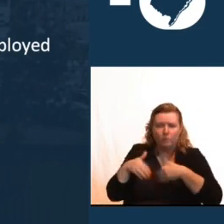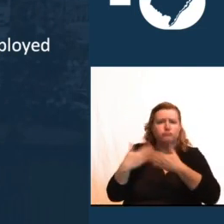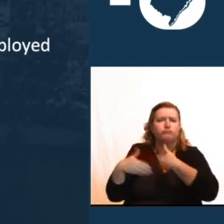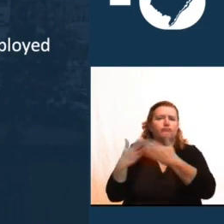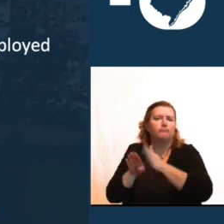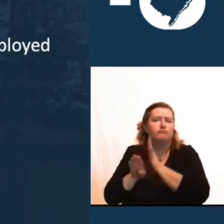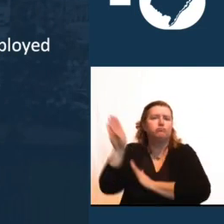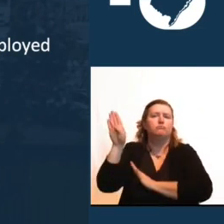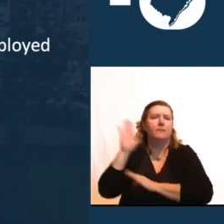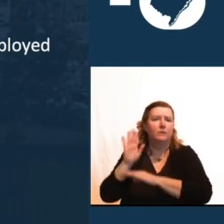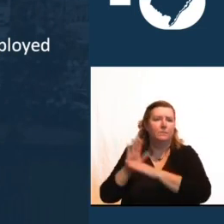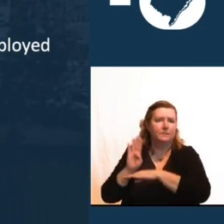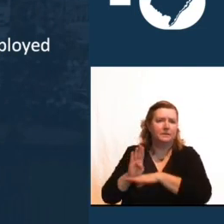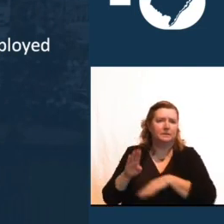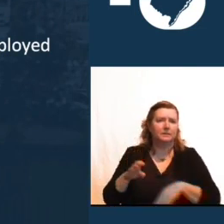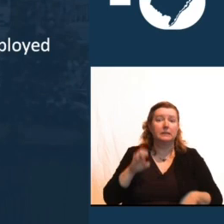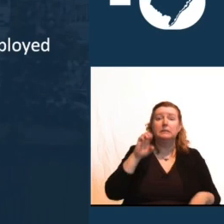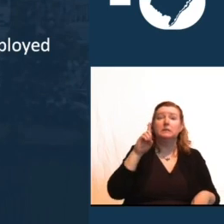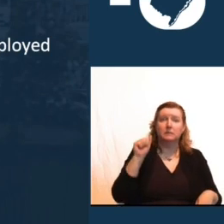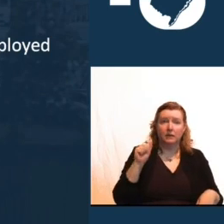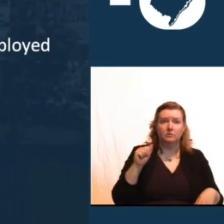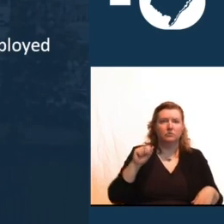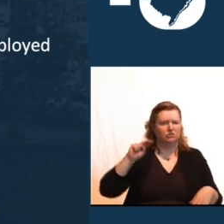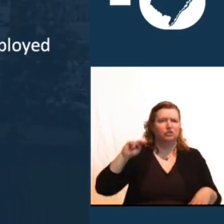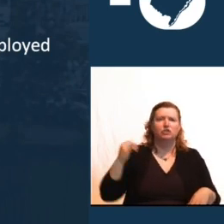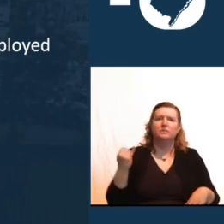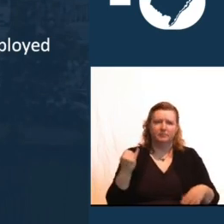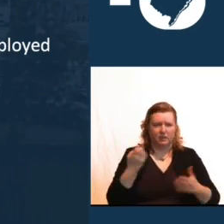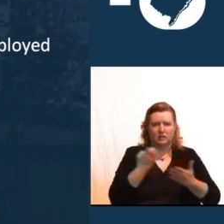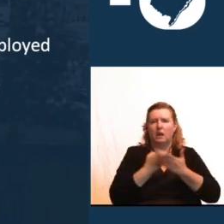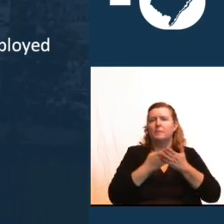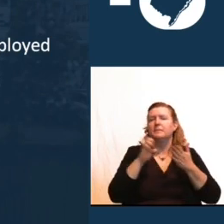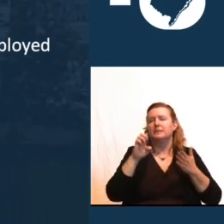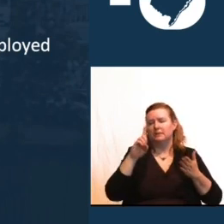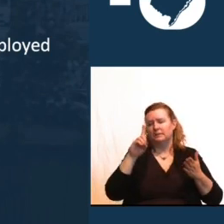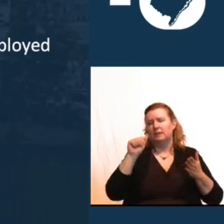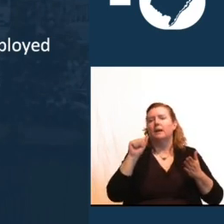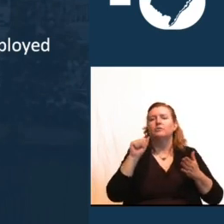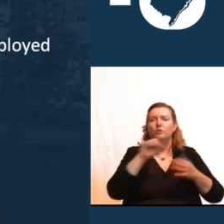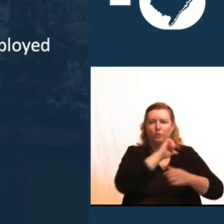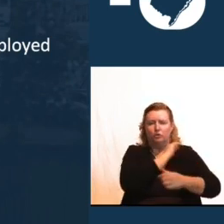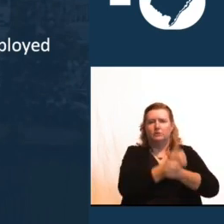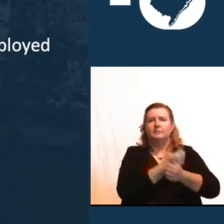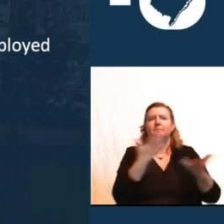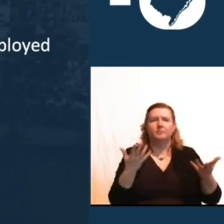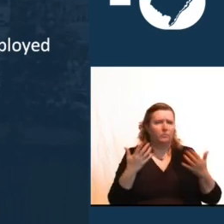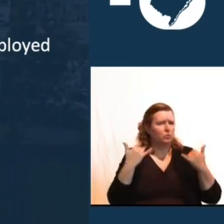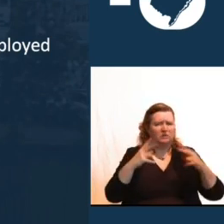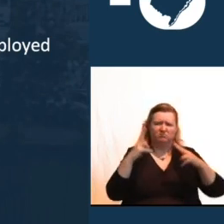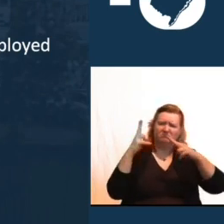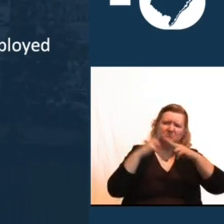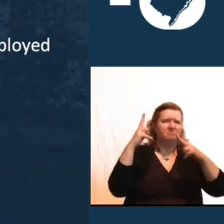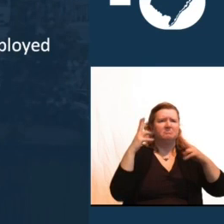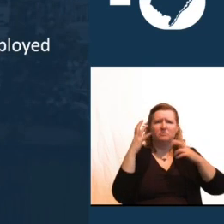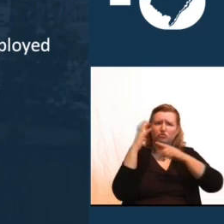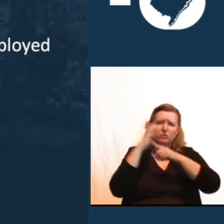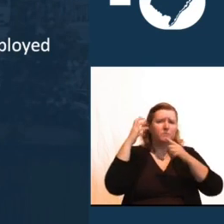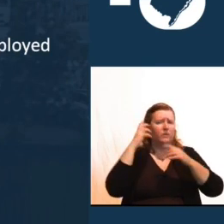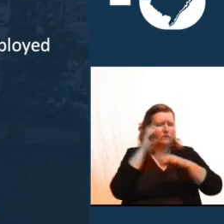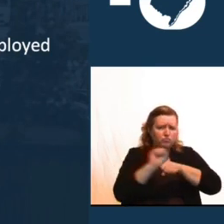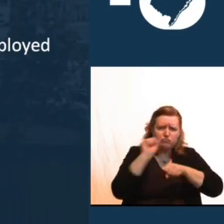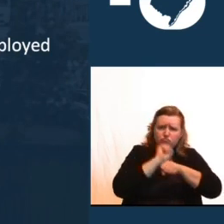heroic and historic work with our small businesses, arts, and nonprofit communities. The EDA not only